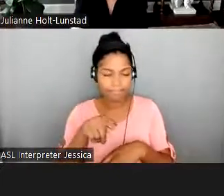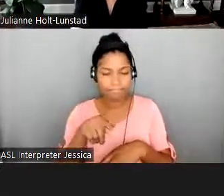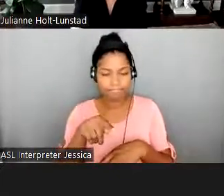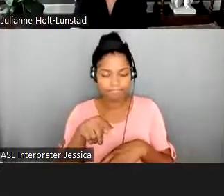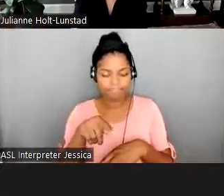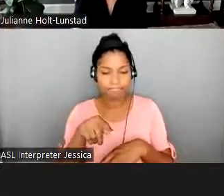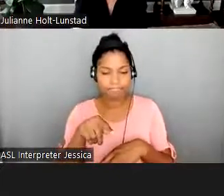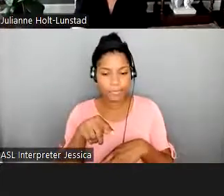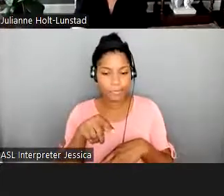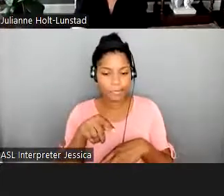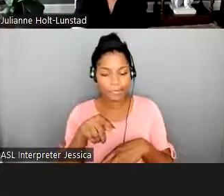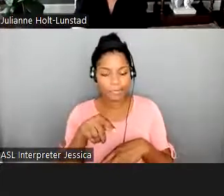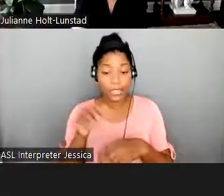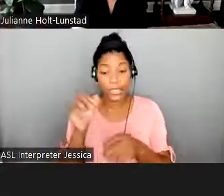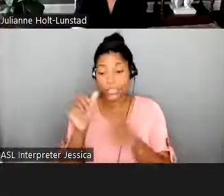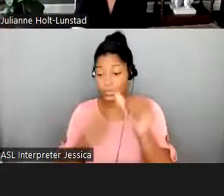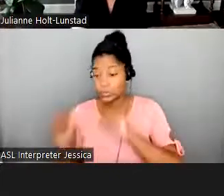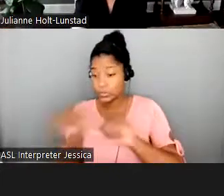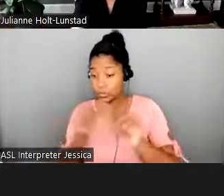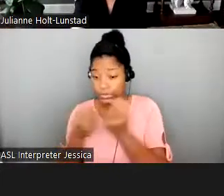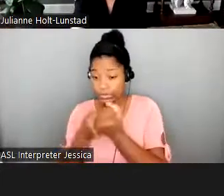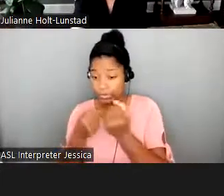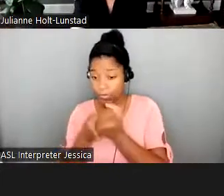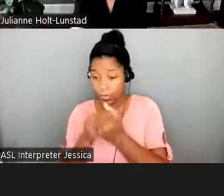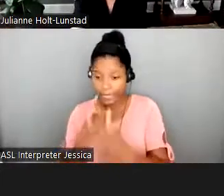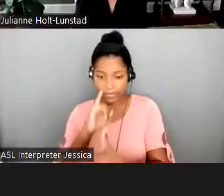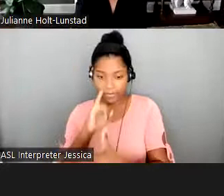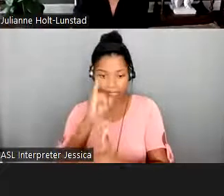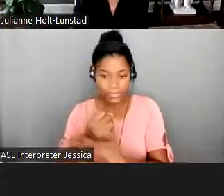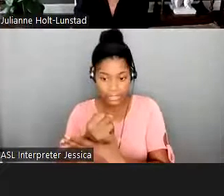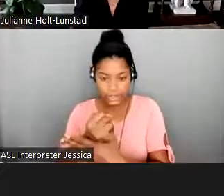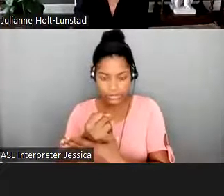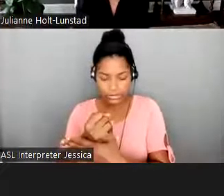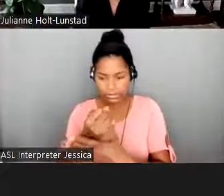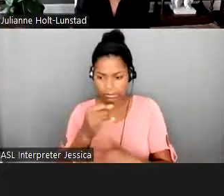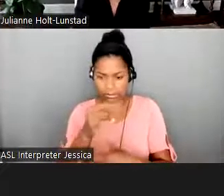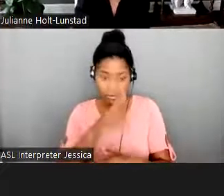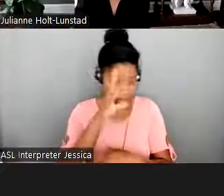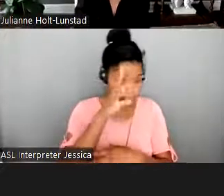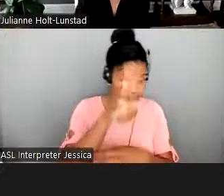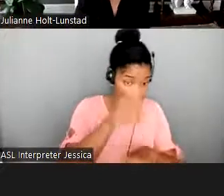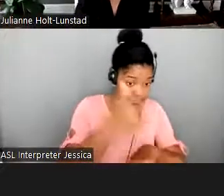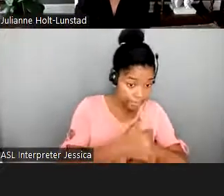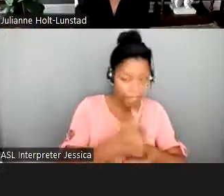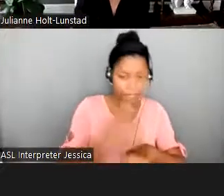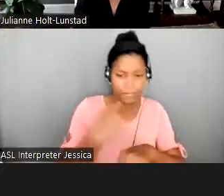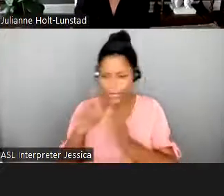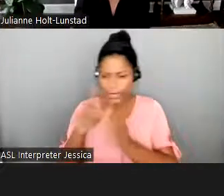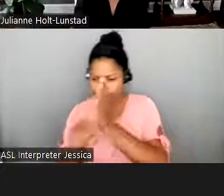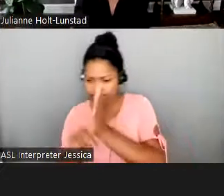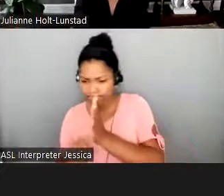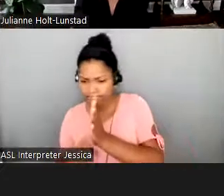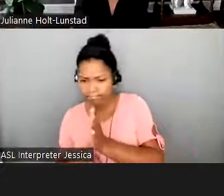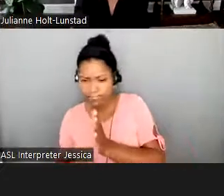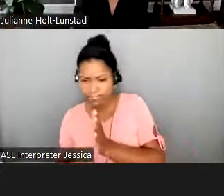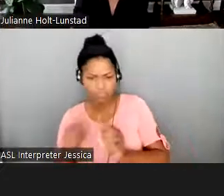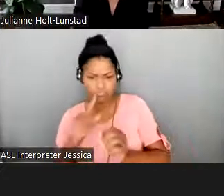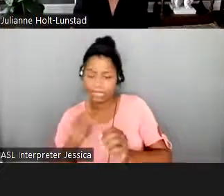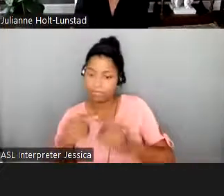these social support interventions. And we identified through a very thorough